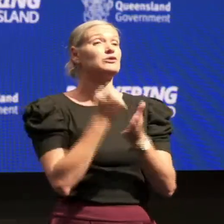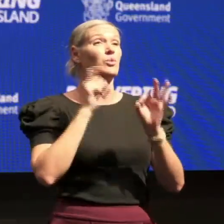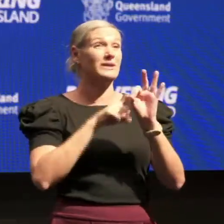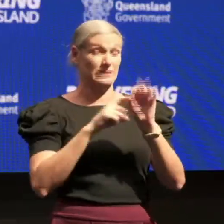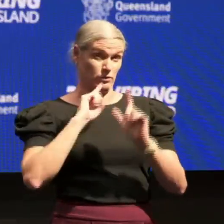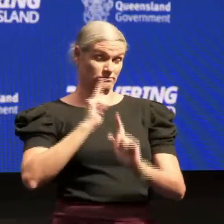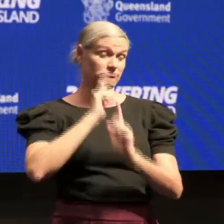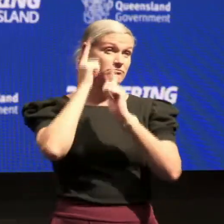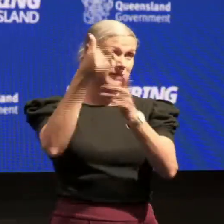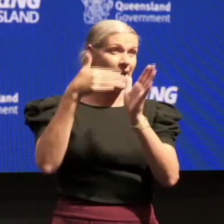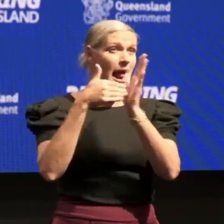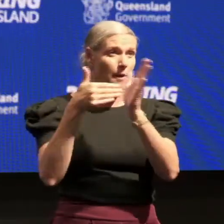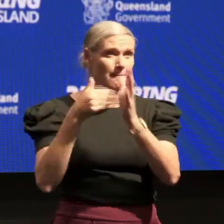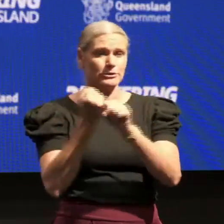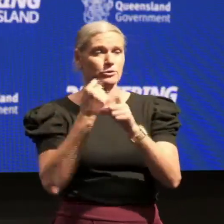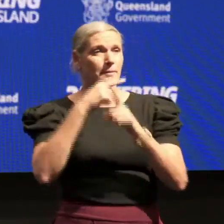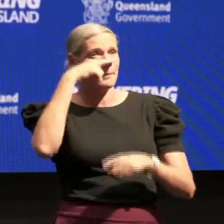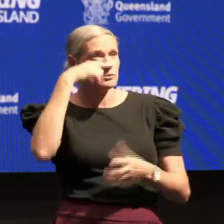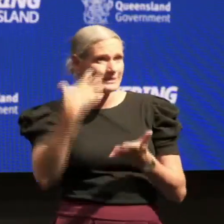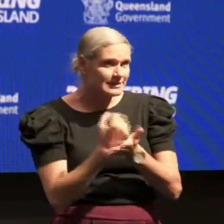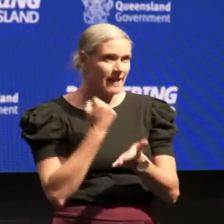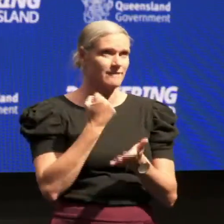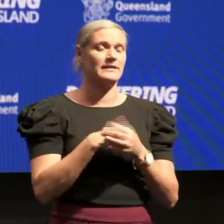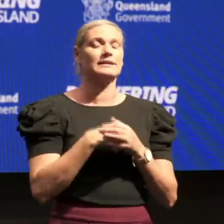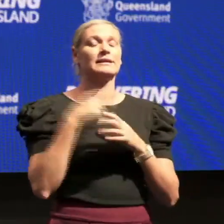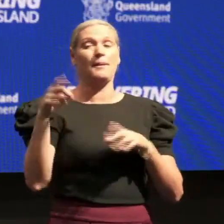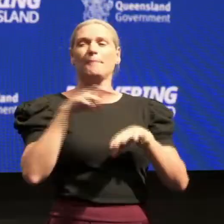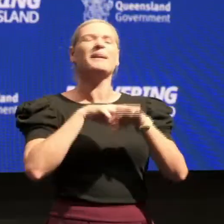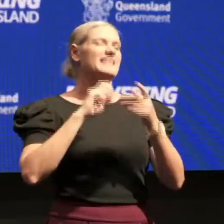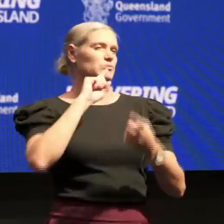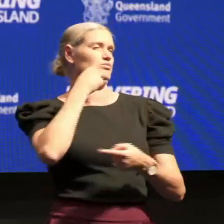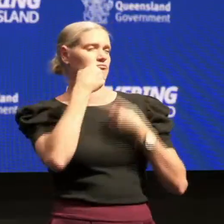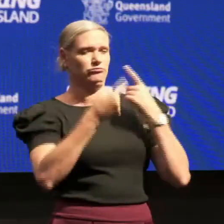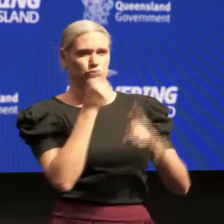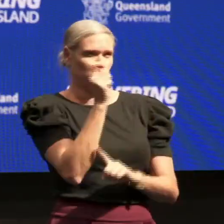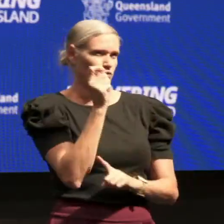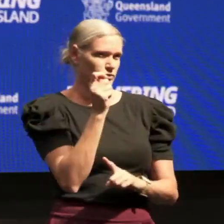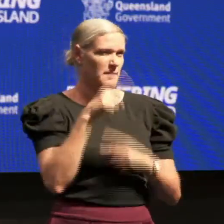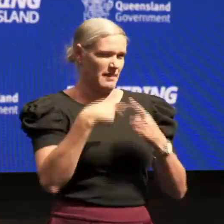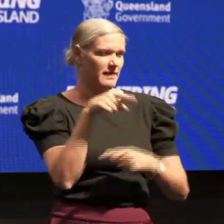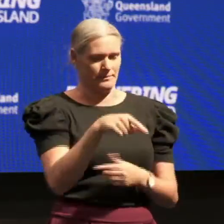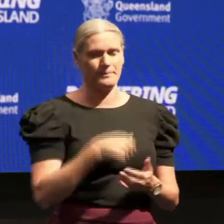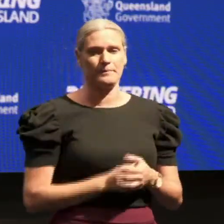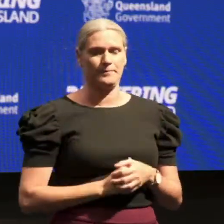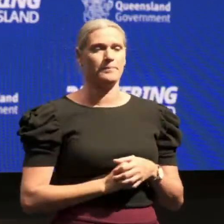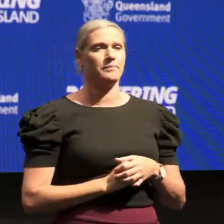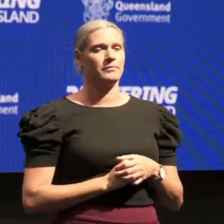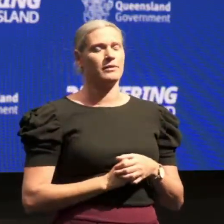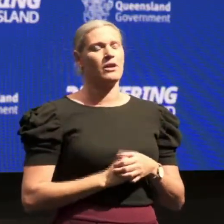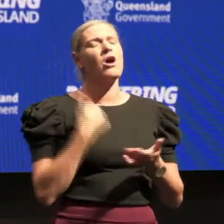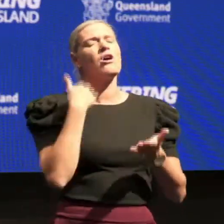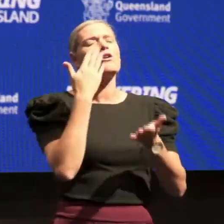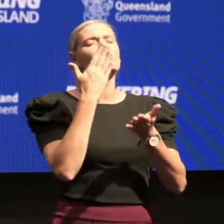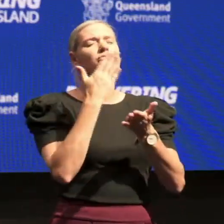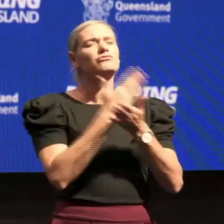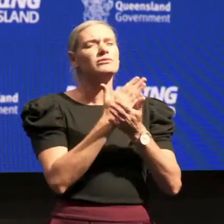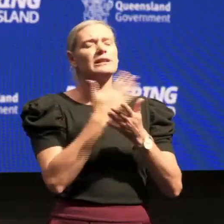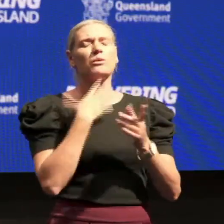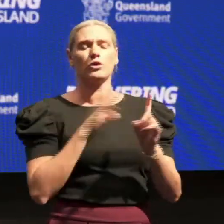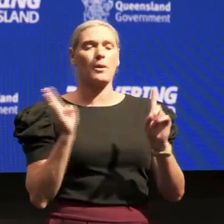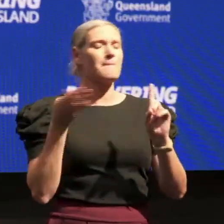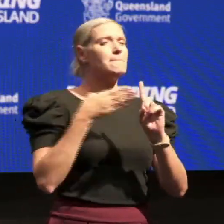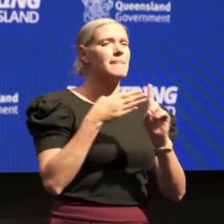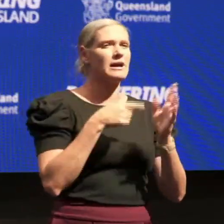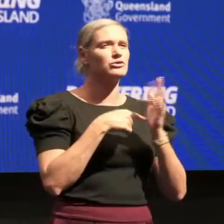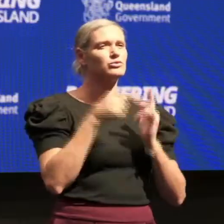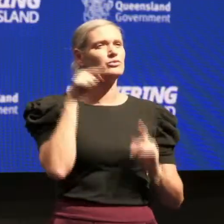assisting people in every way, shape or form. The Deputy Commissioner will update you on that in a moment. And I just want to turn very quickly